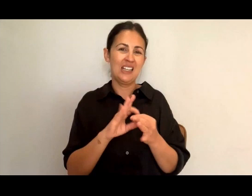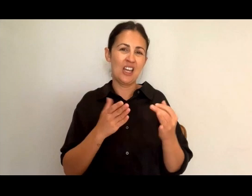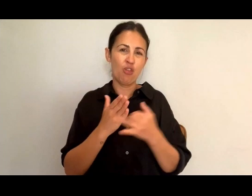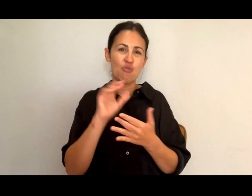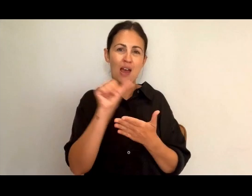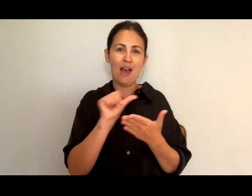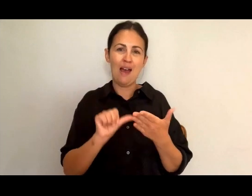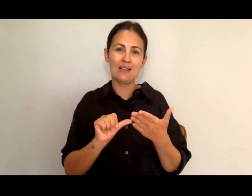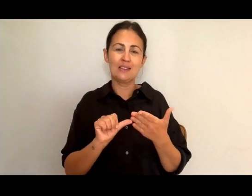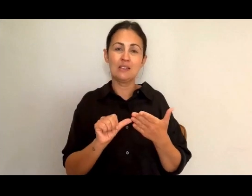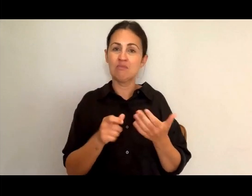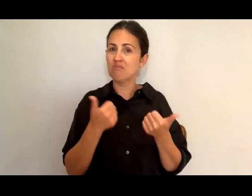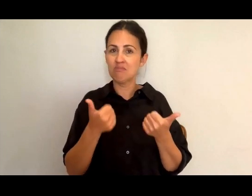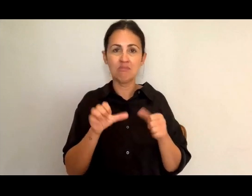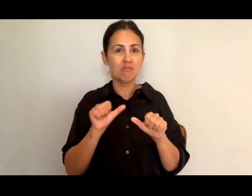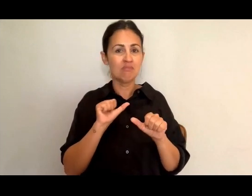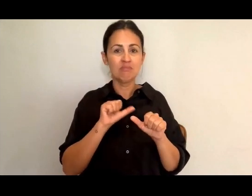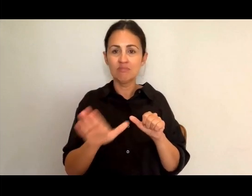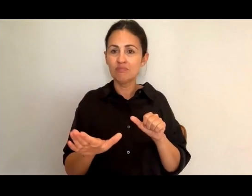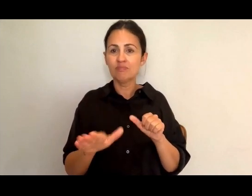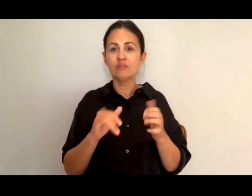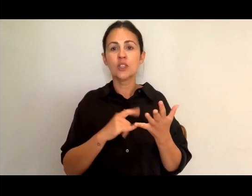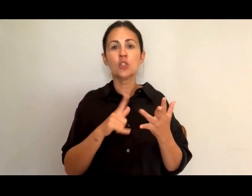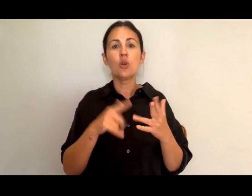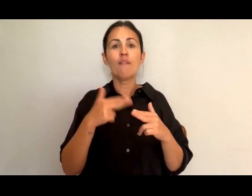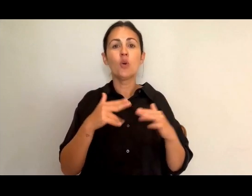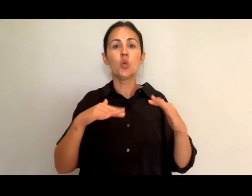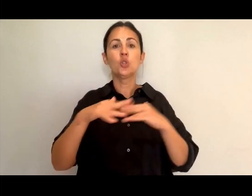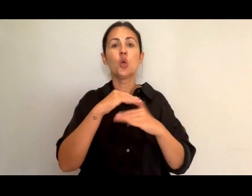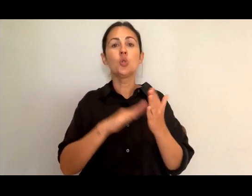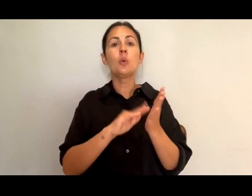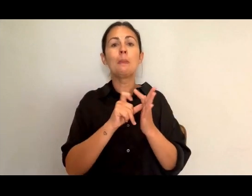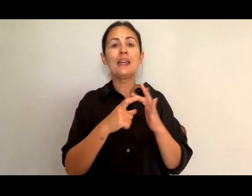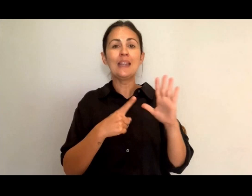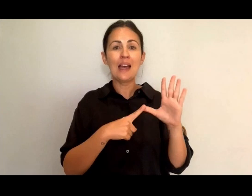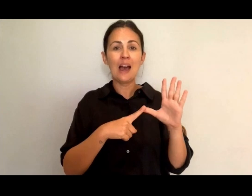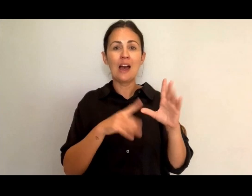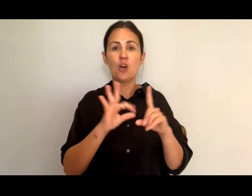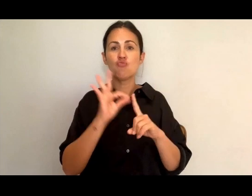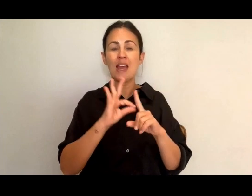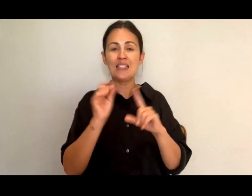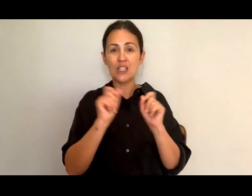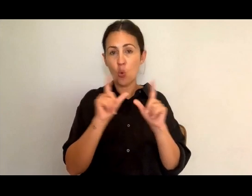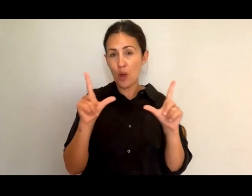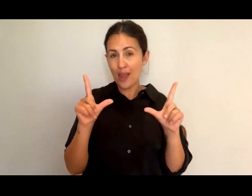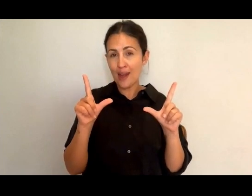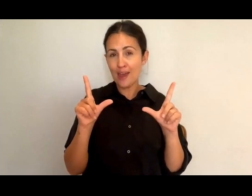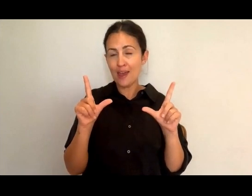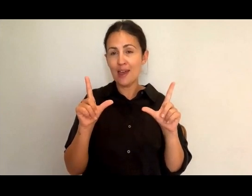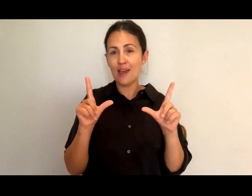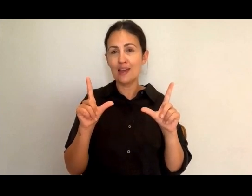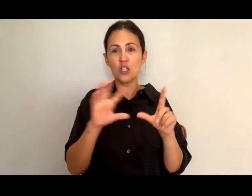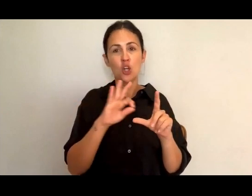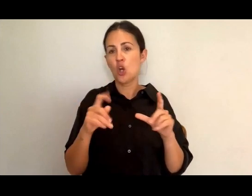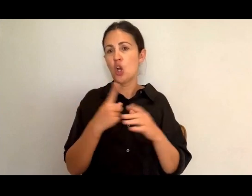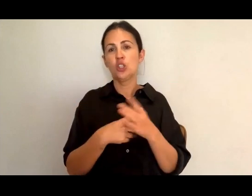of a social media presence for raising awareness for lots of different things, not just waste education, Waste to Art works